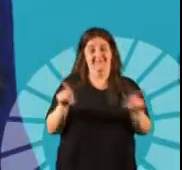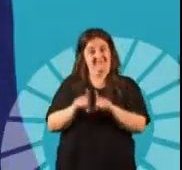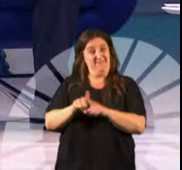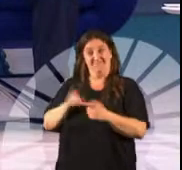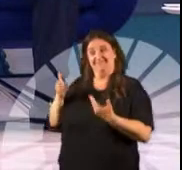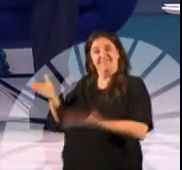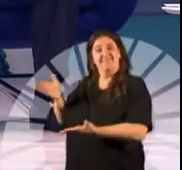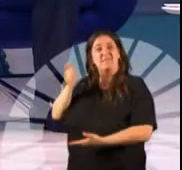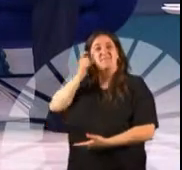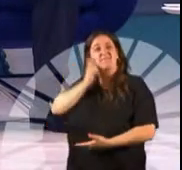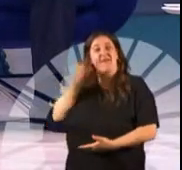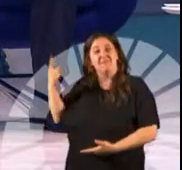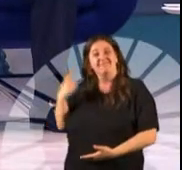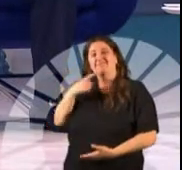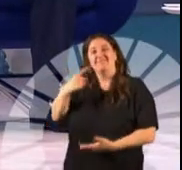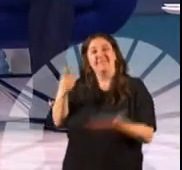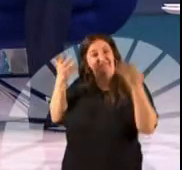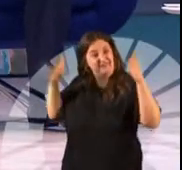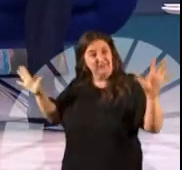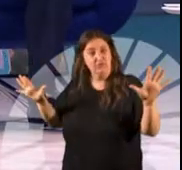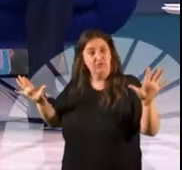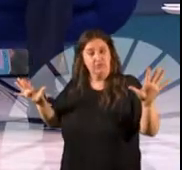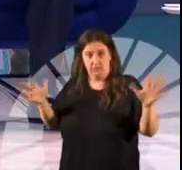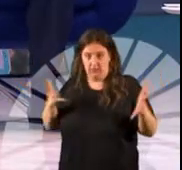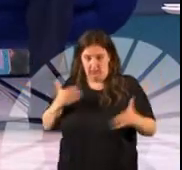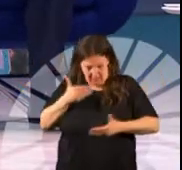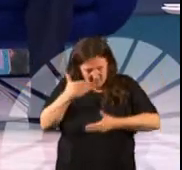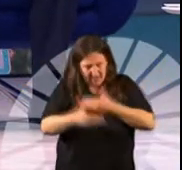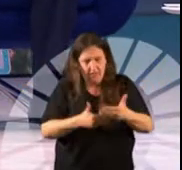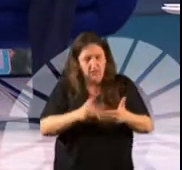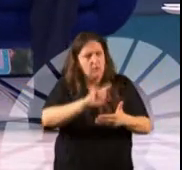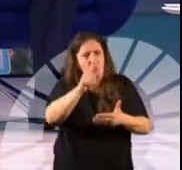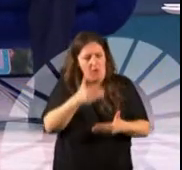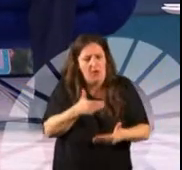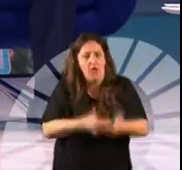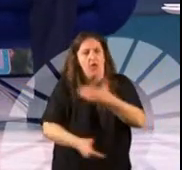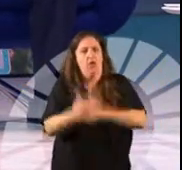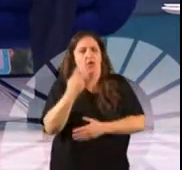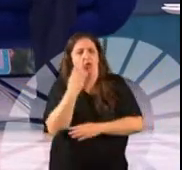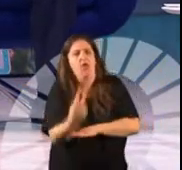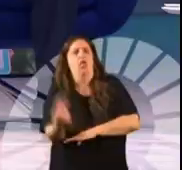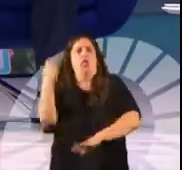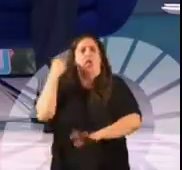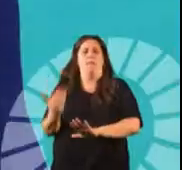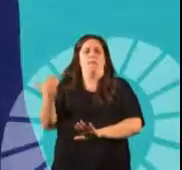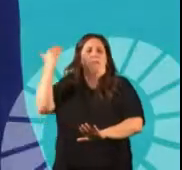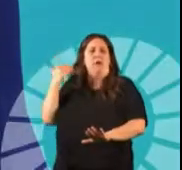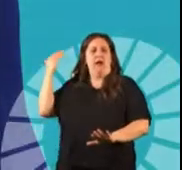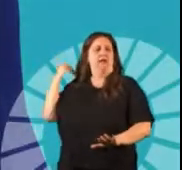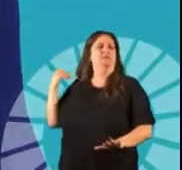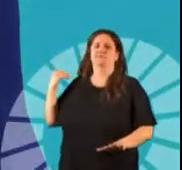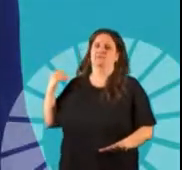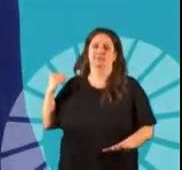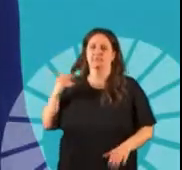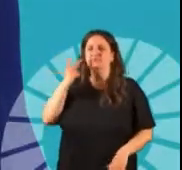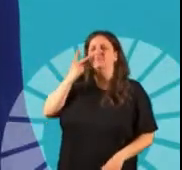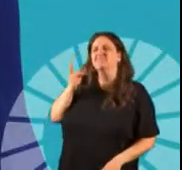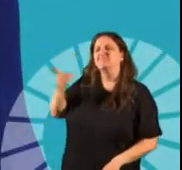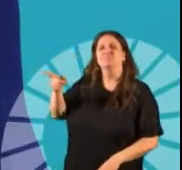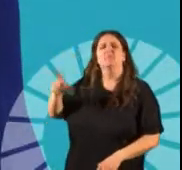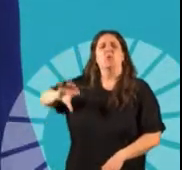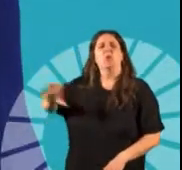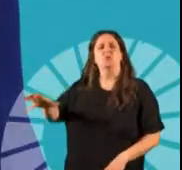there is actually a move backwards by many of the political leaders in the world who are calling into question what we've achieved over years and